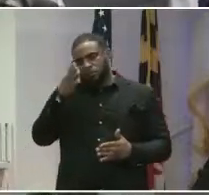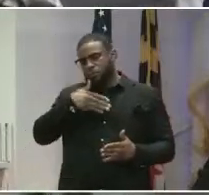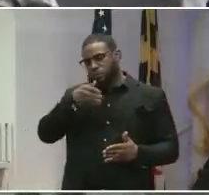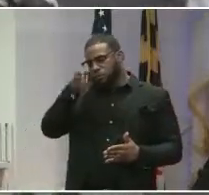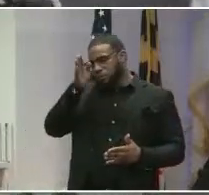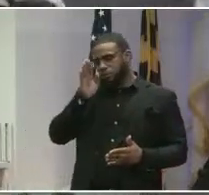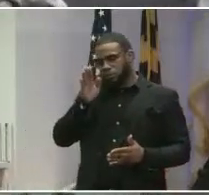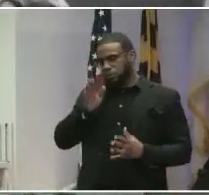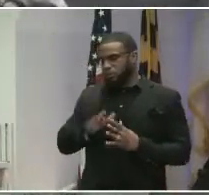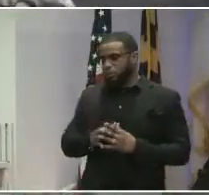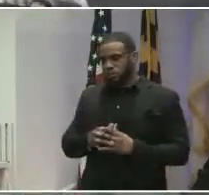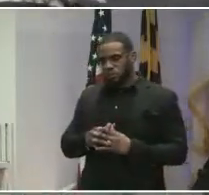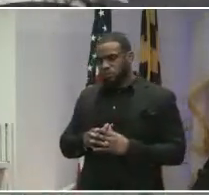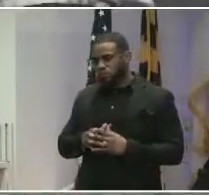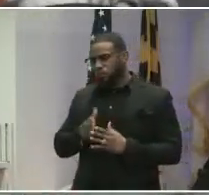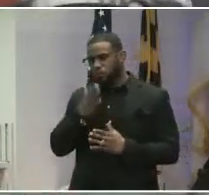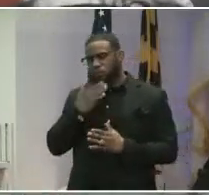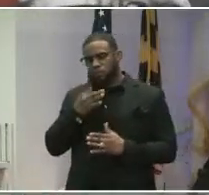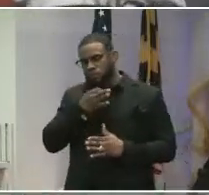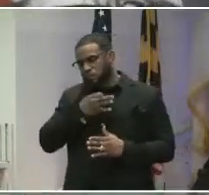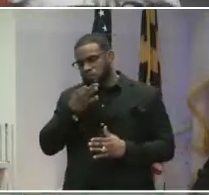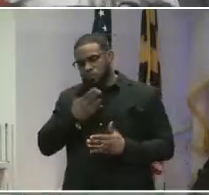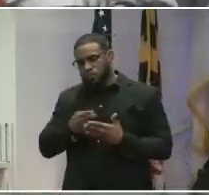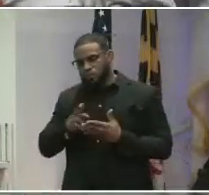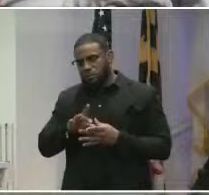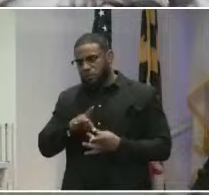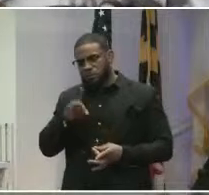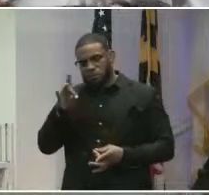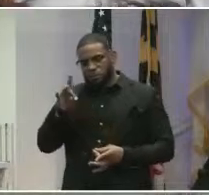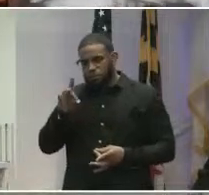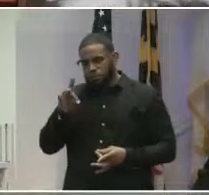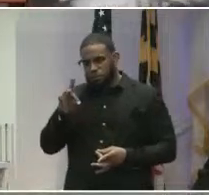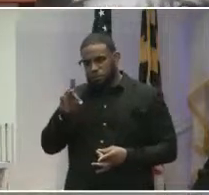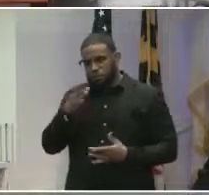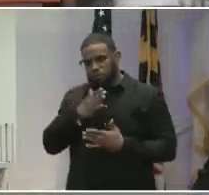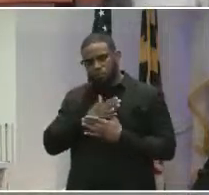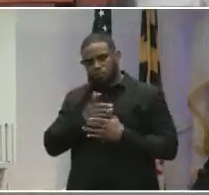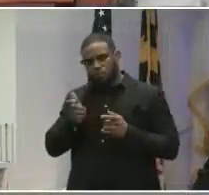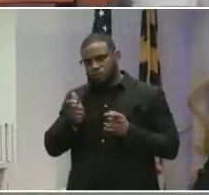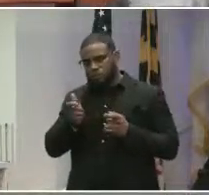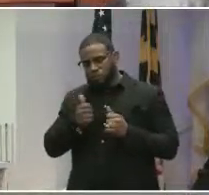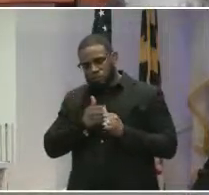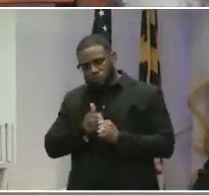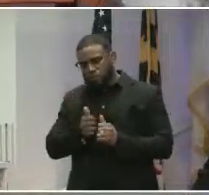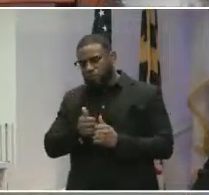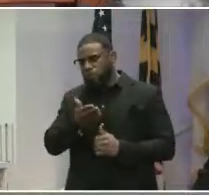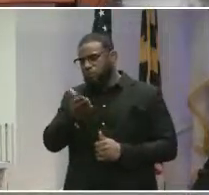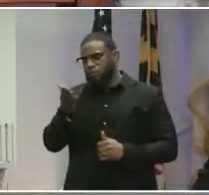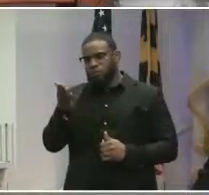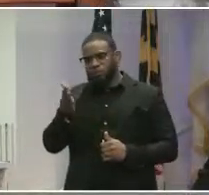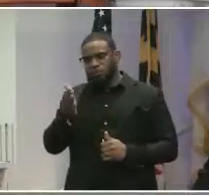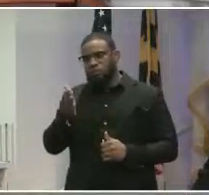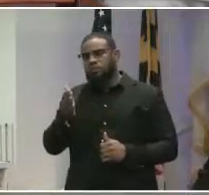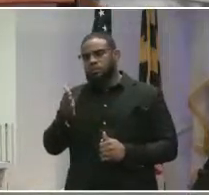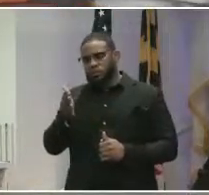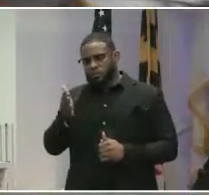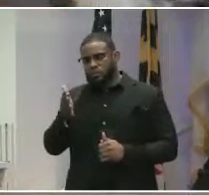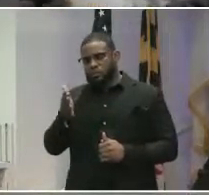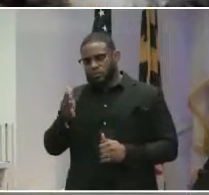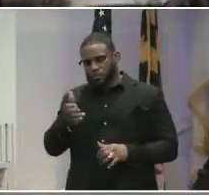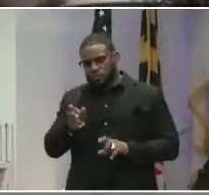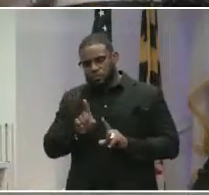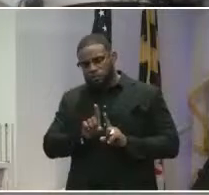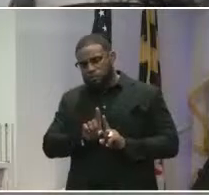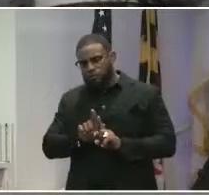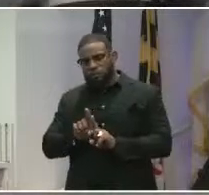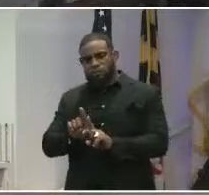God, sweet communion of the Holy Ghost, may it rest, rule, and abide with you. In other words, may he continue to walk with